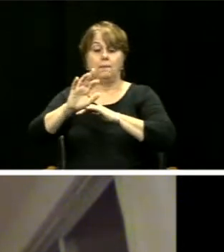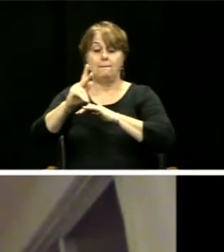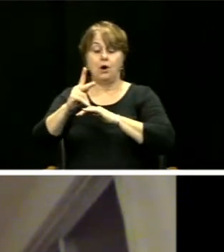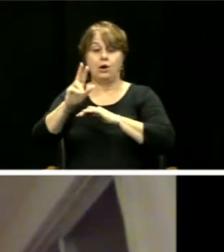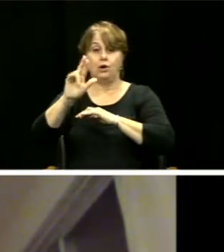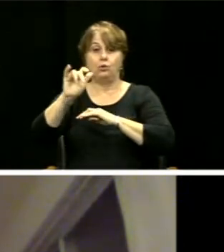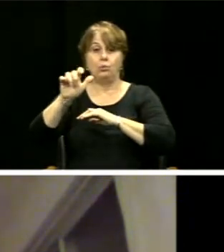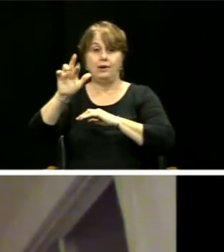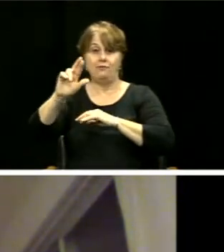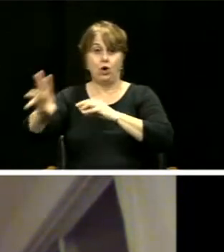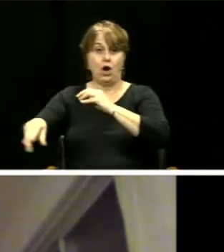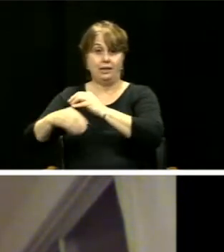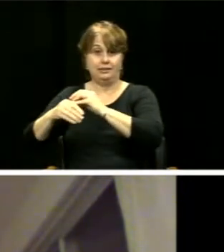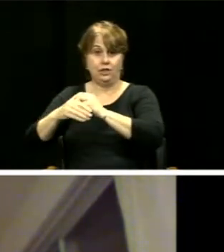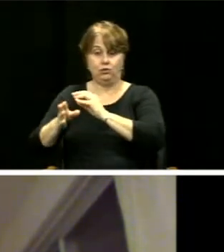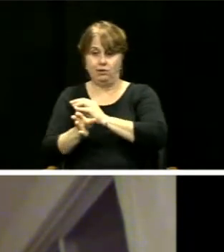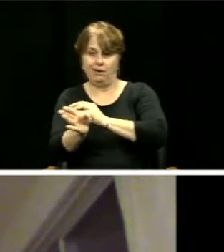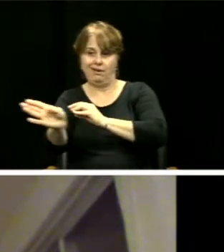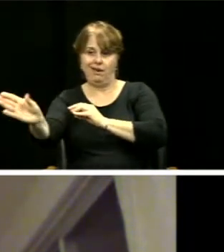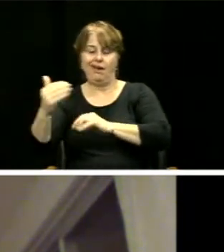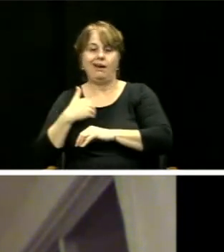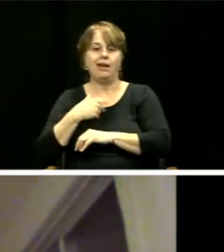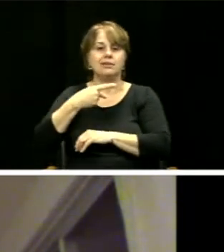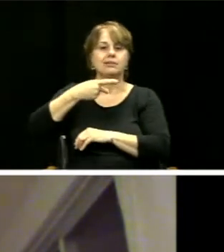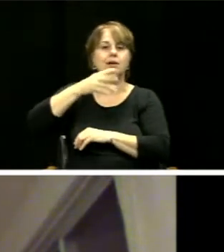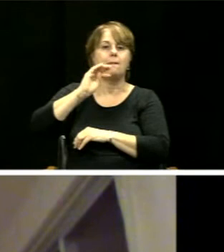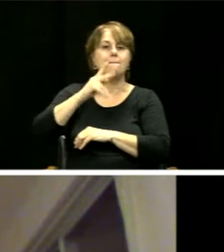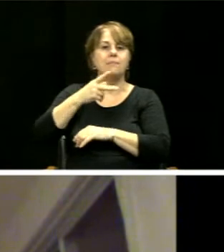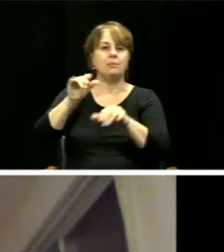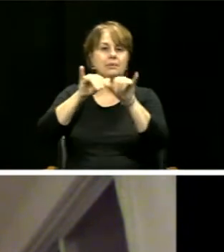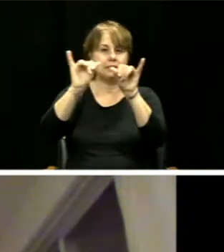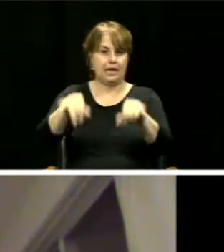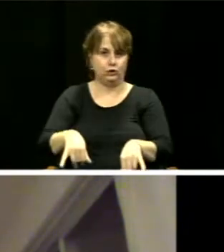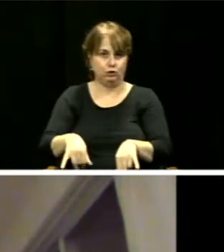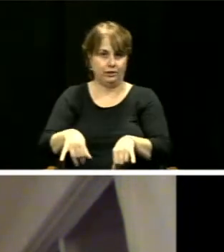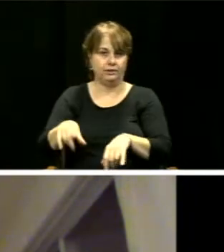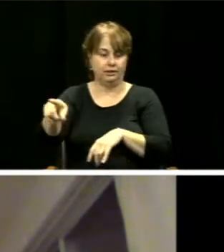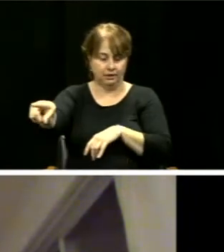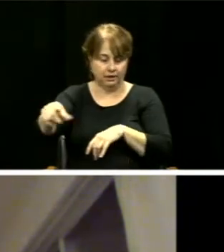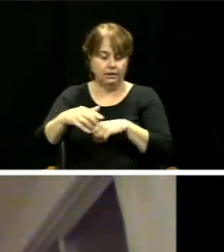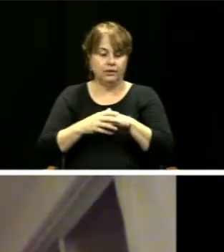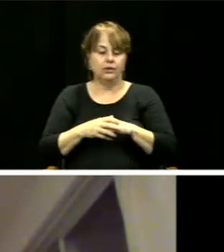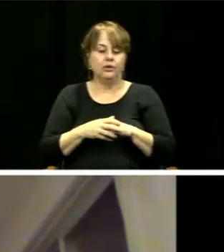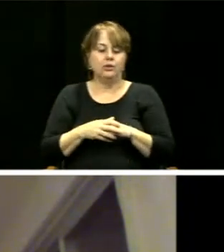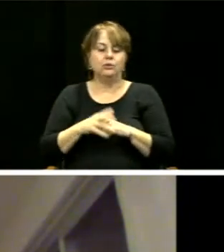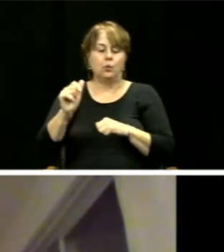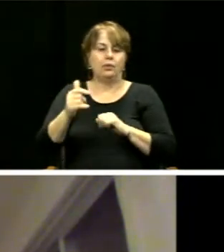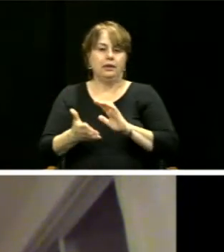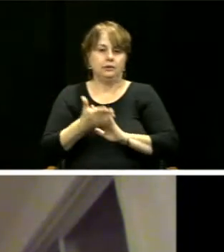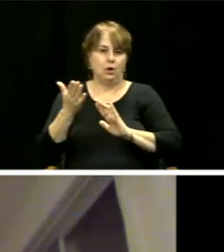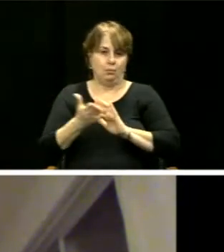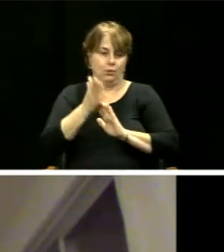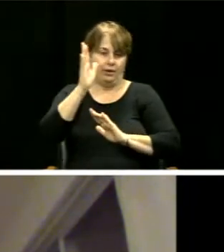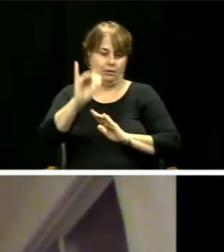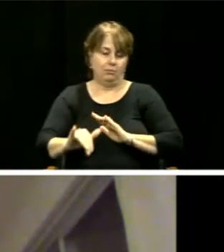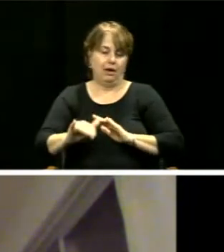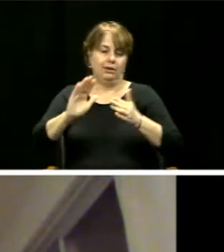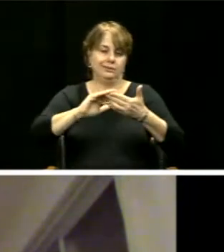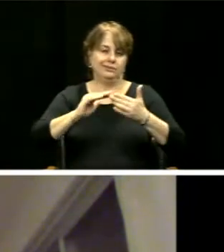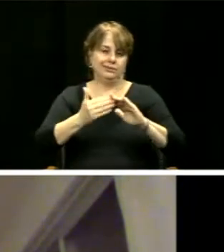which actually has stormwater pump stations that are, it's part of the Flood Commission that is owned and operated by the city of